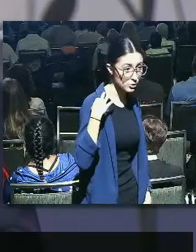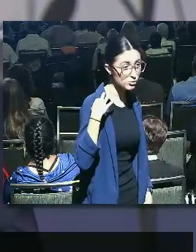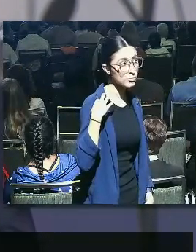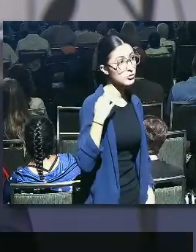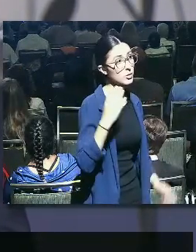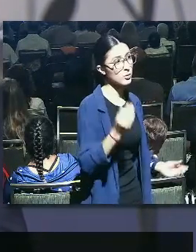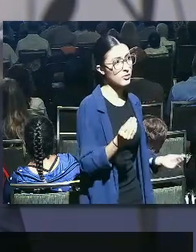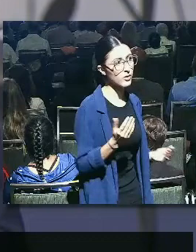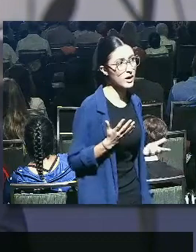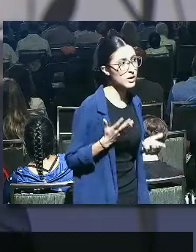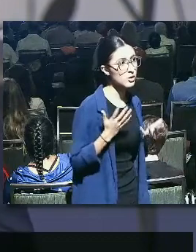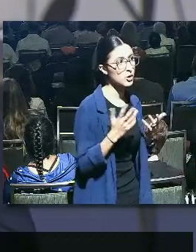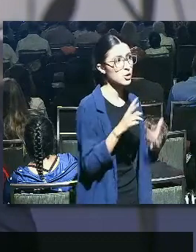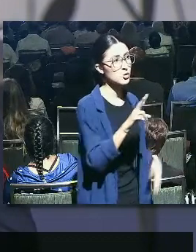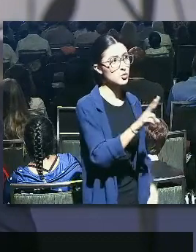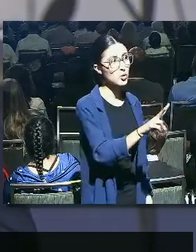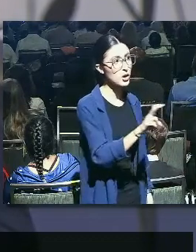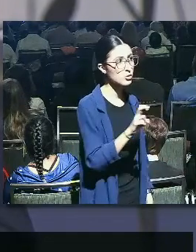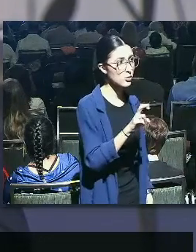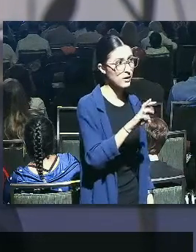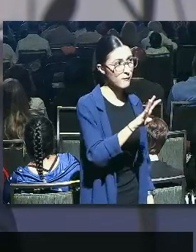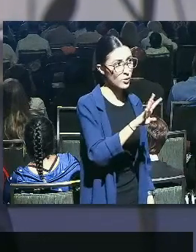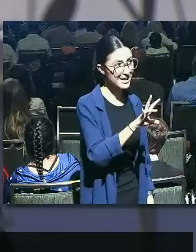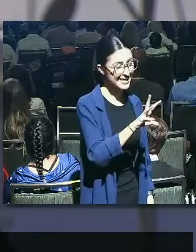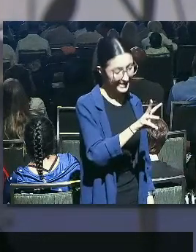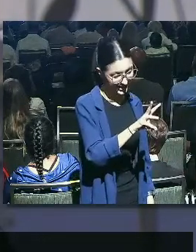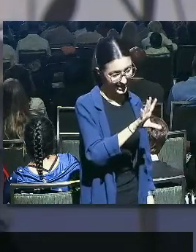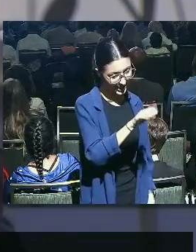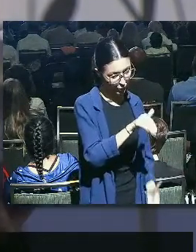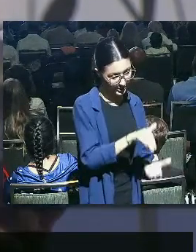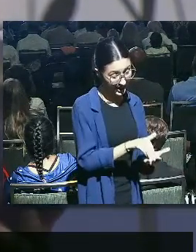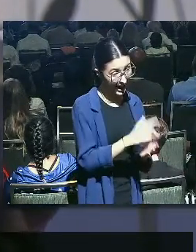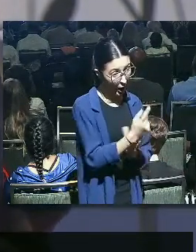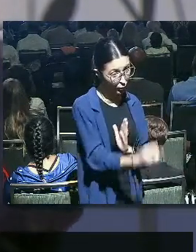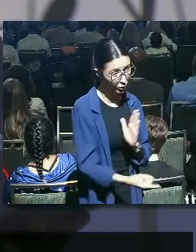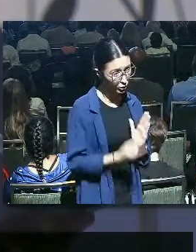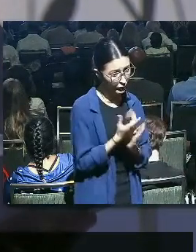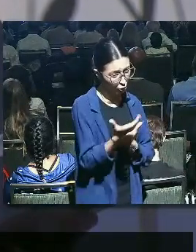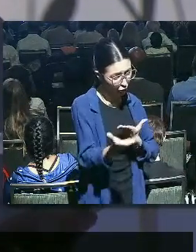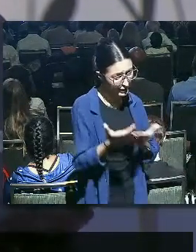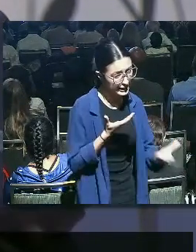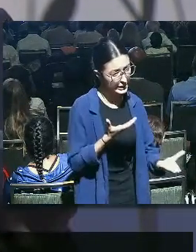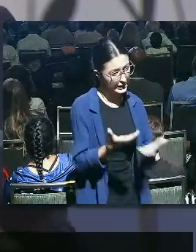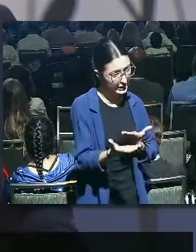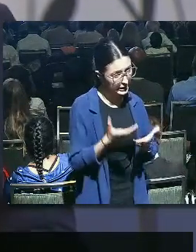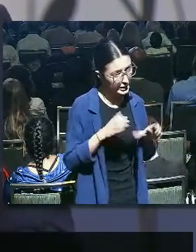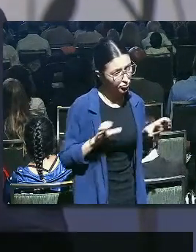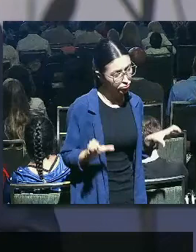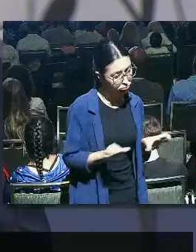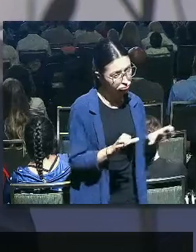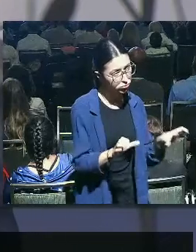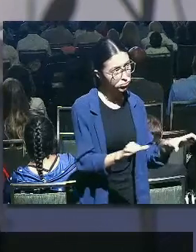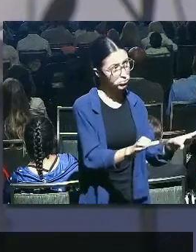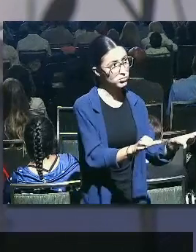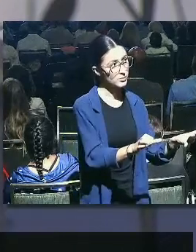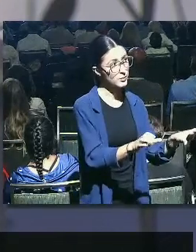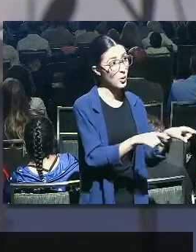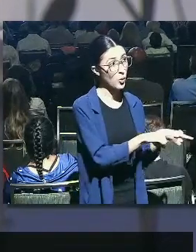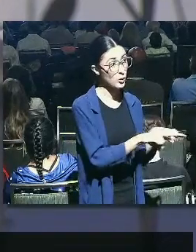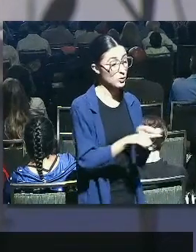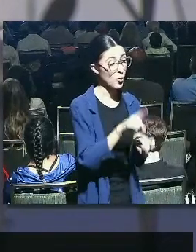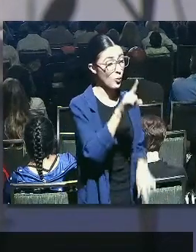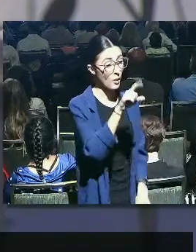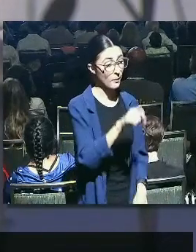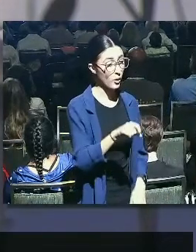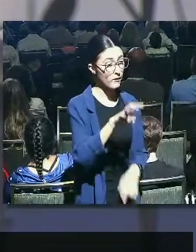246,000 hours of service, transforming those volunteers as well as over 1.4